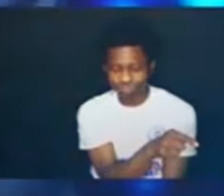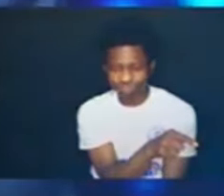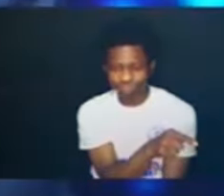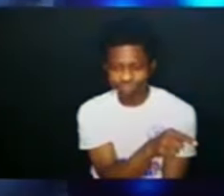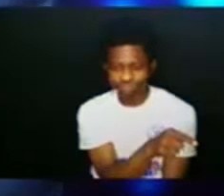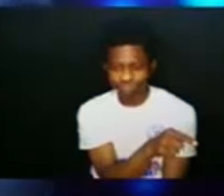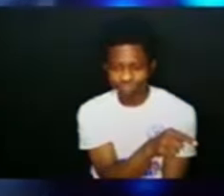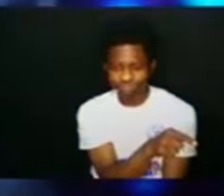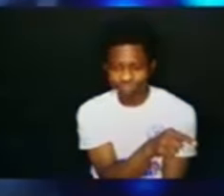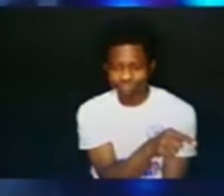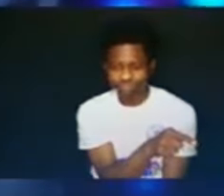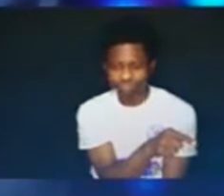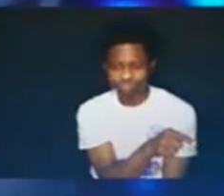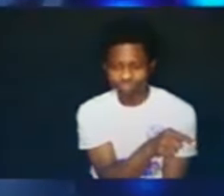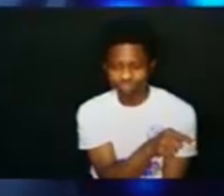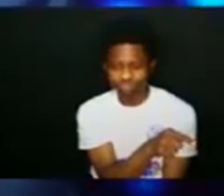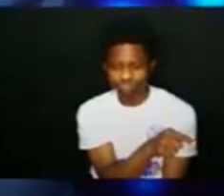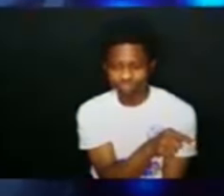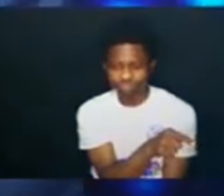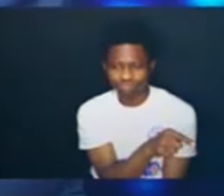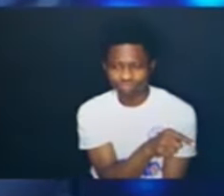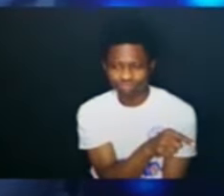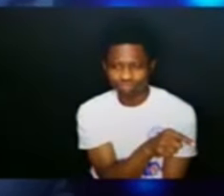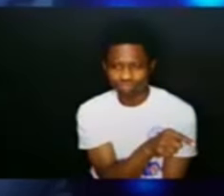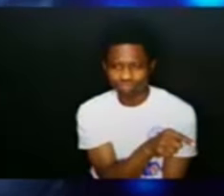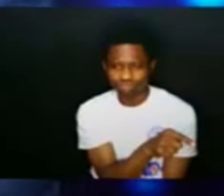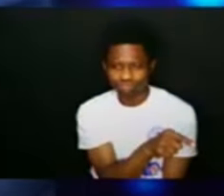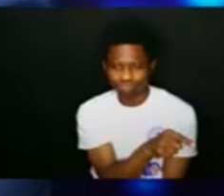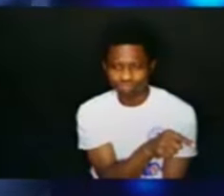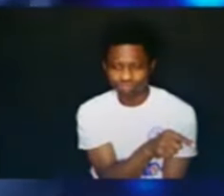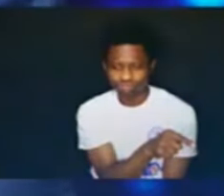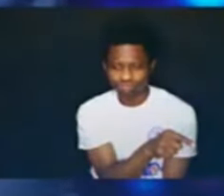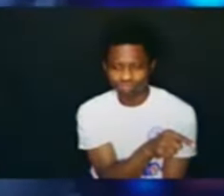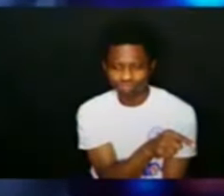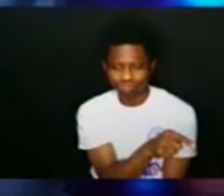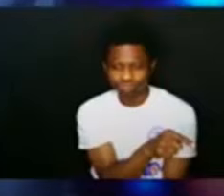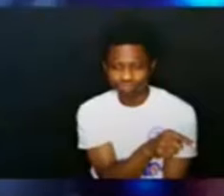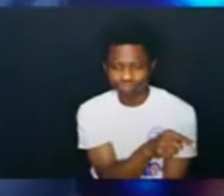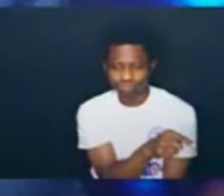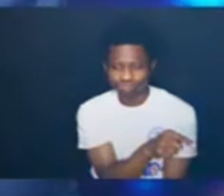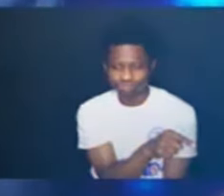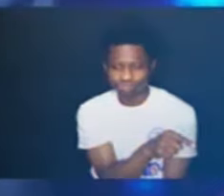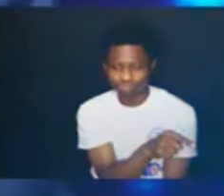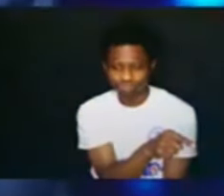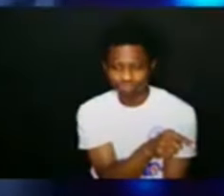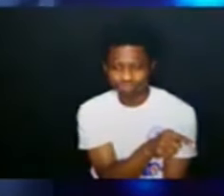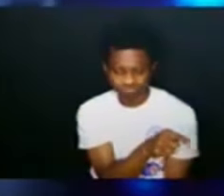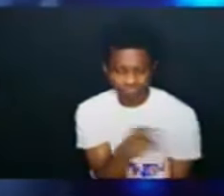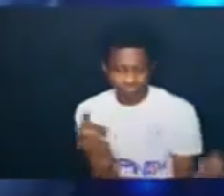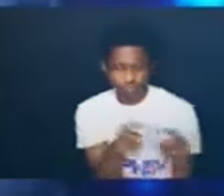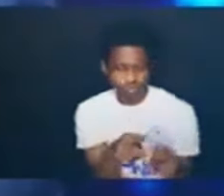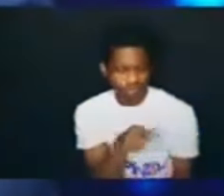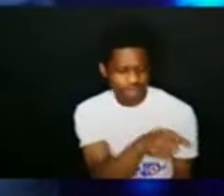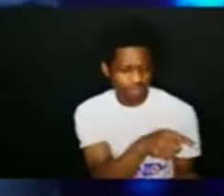se, wati abosum sumu, e di dia. Emma, na hunim a, emreno, e